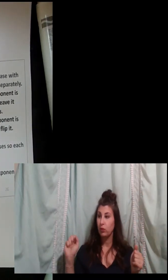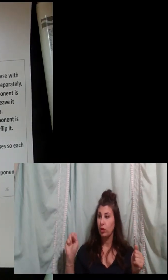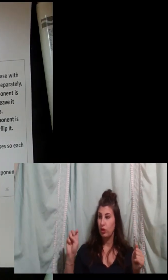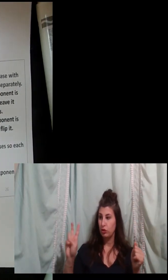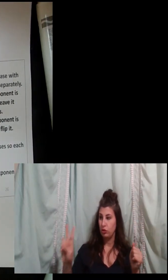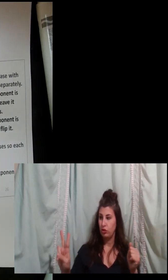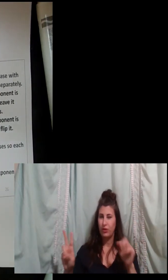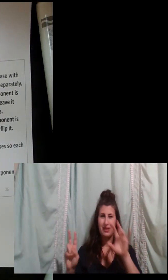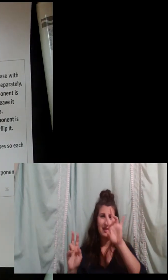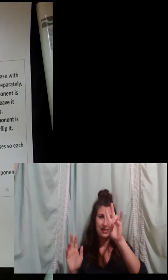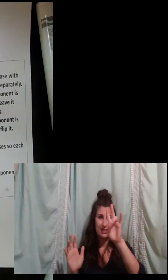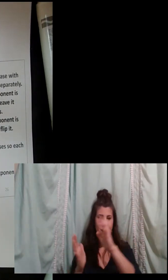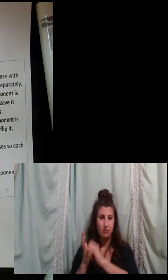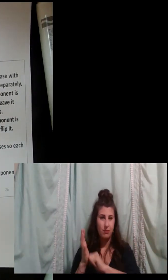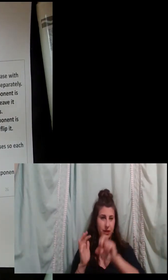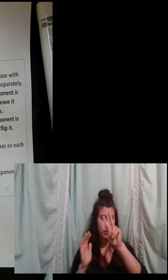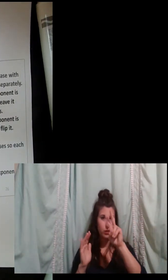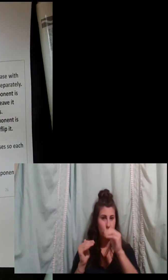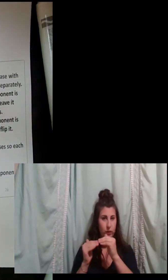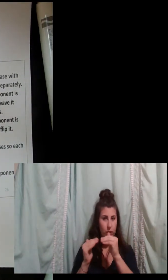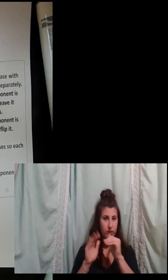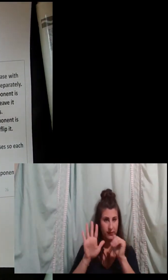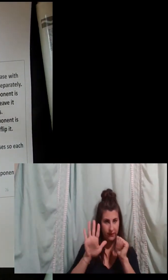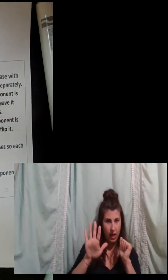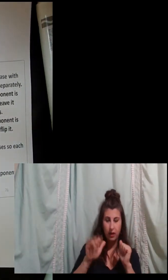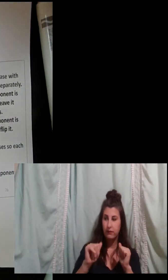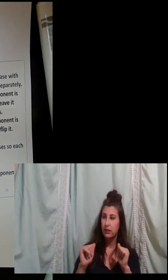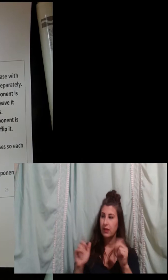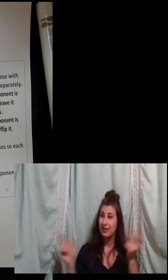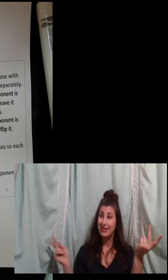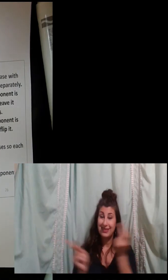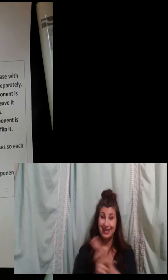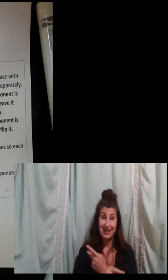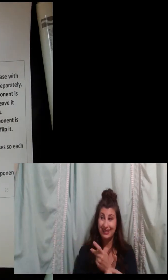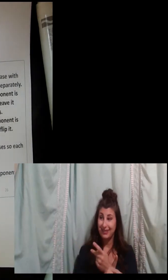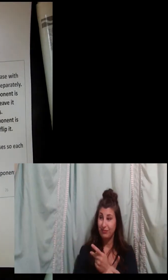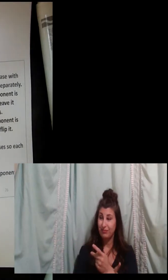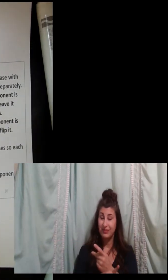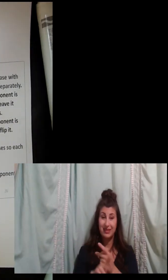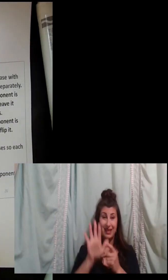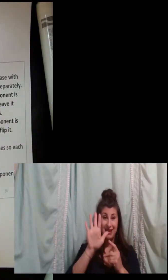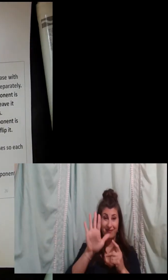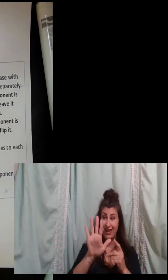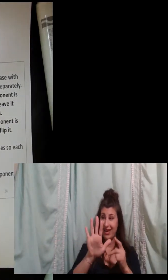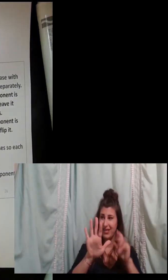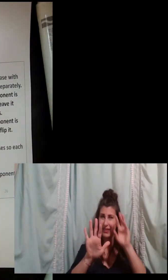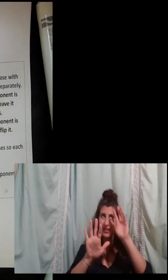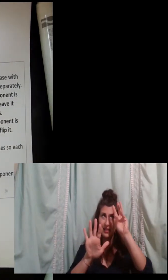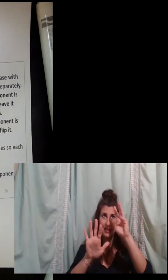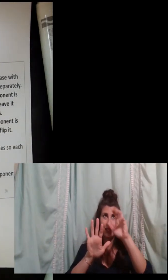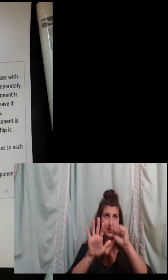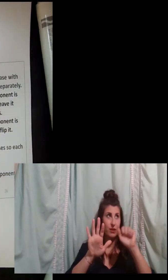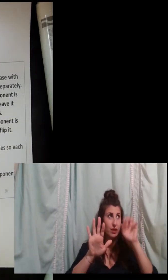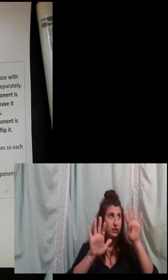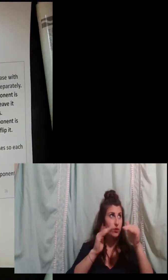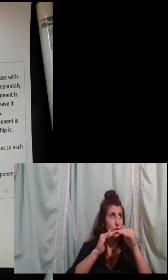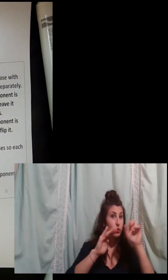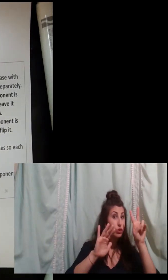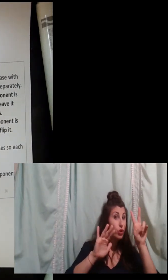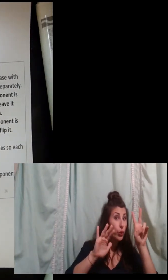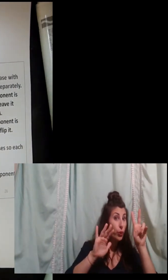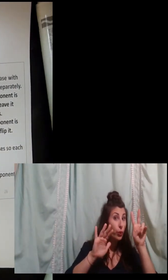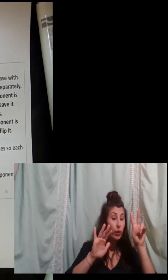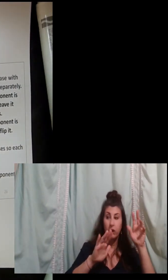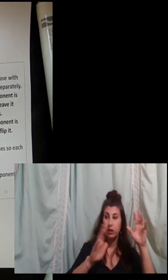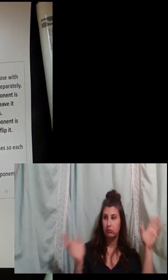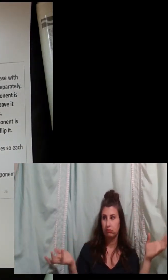into 2, and then 7 minus 2 is 5. Okay, times 5, 6 minus 4